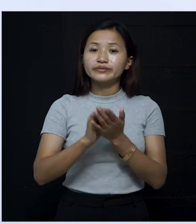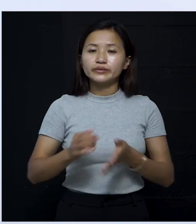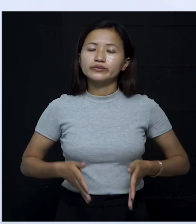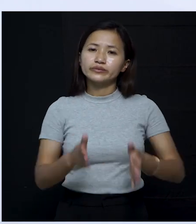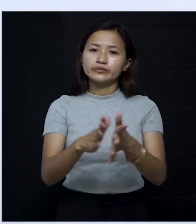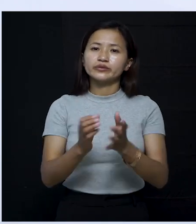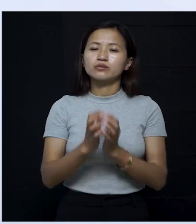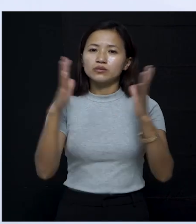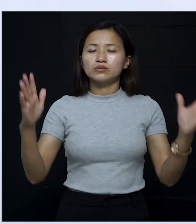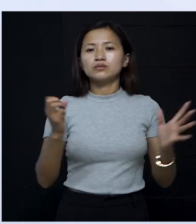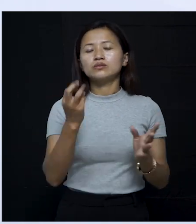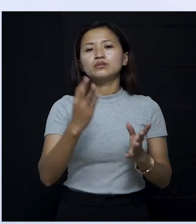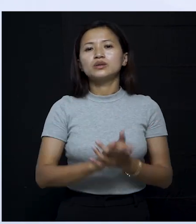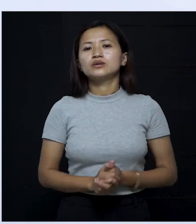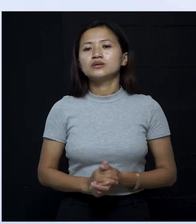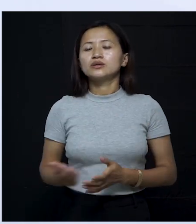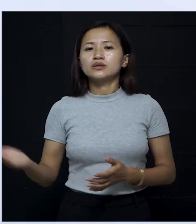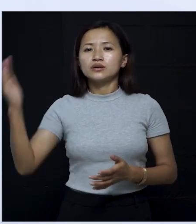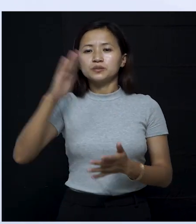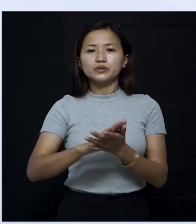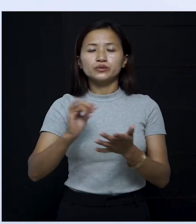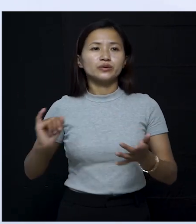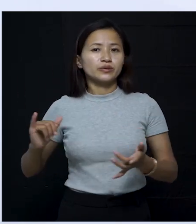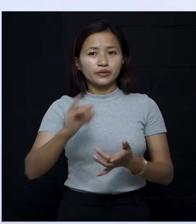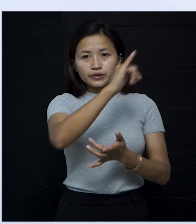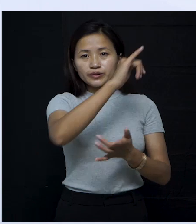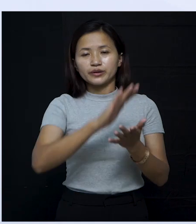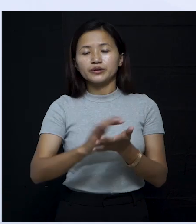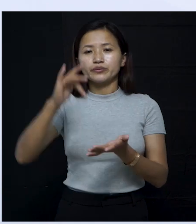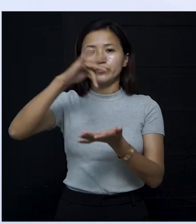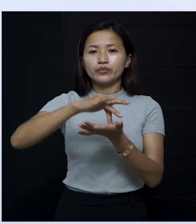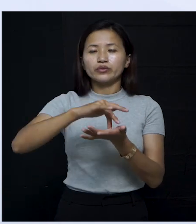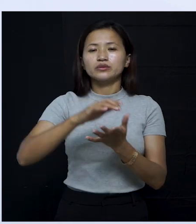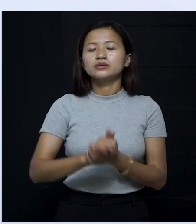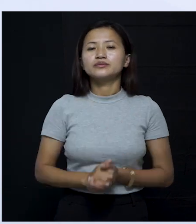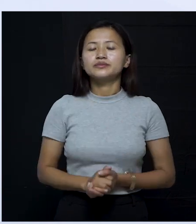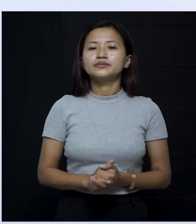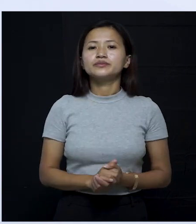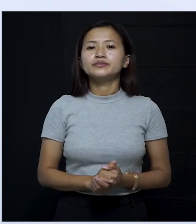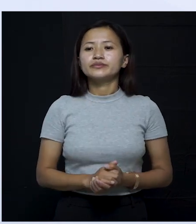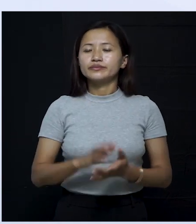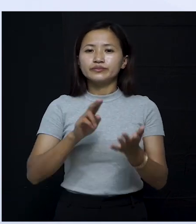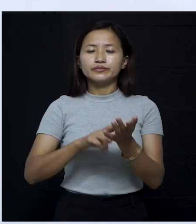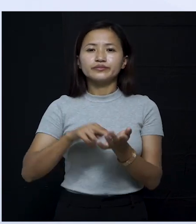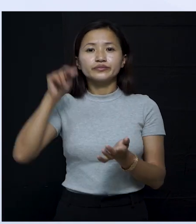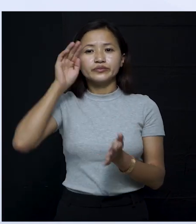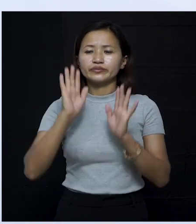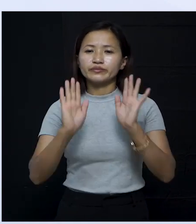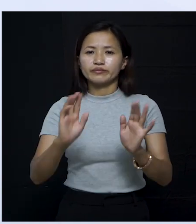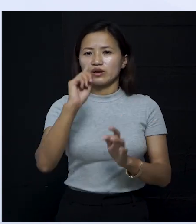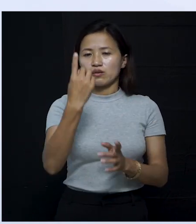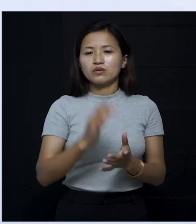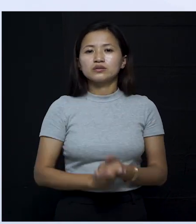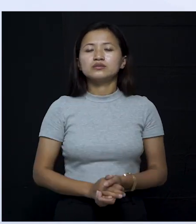more marks. Then coming to airport. Okay, you all know where the airport is, isn't it? We have in Nagaland, we have only one, that is